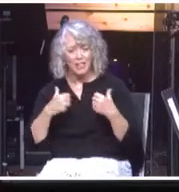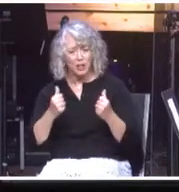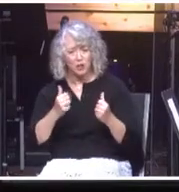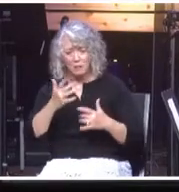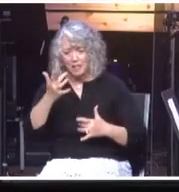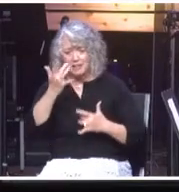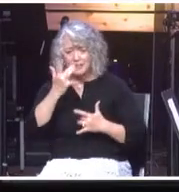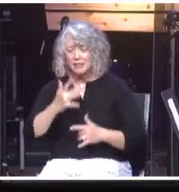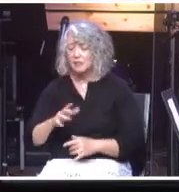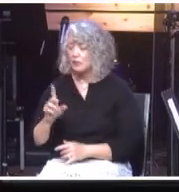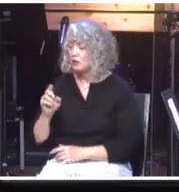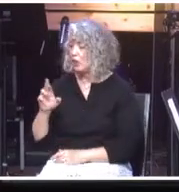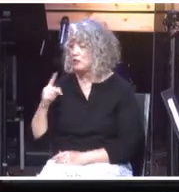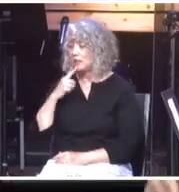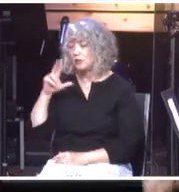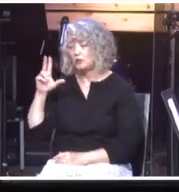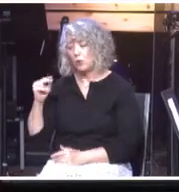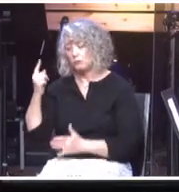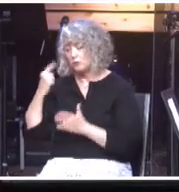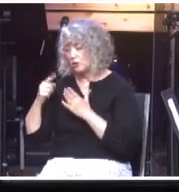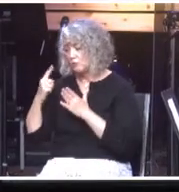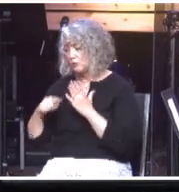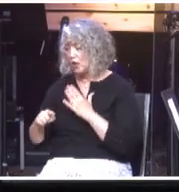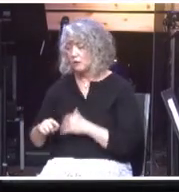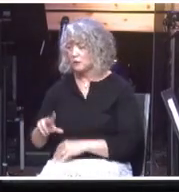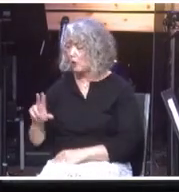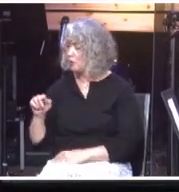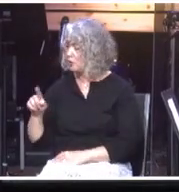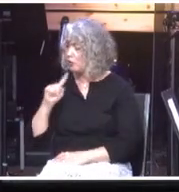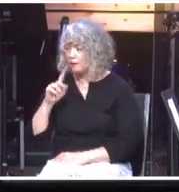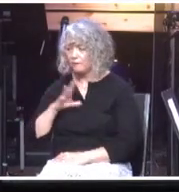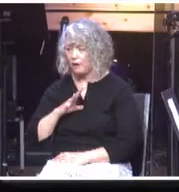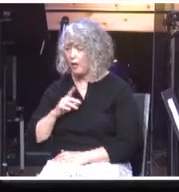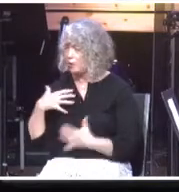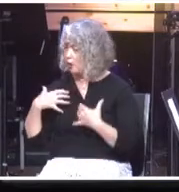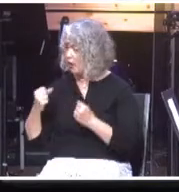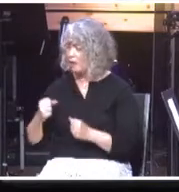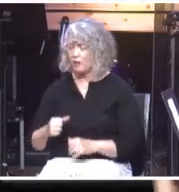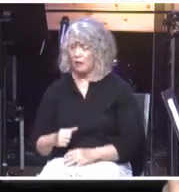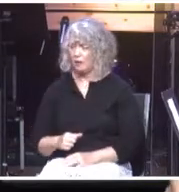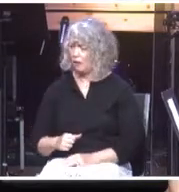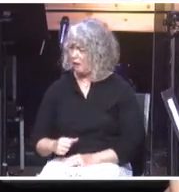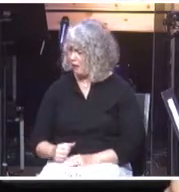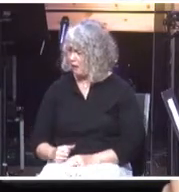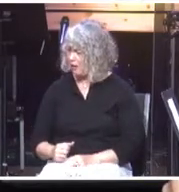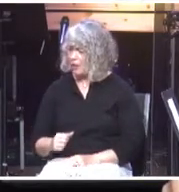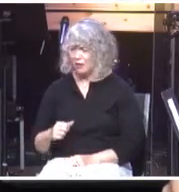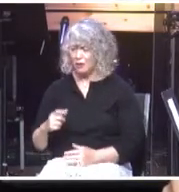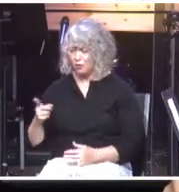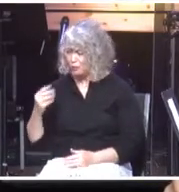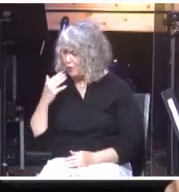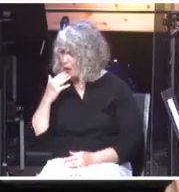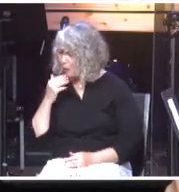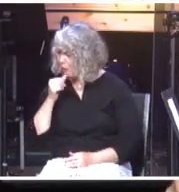says, nope. After examination, woman, you're fine. You're healthy as can be. Besides, the doctor says, you